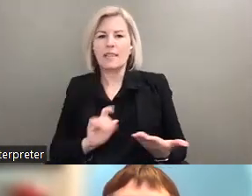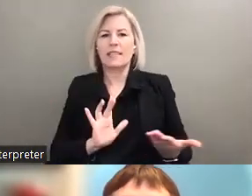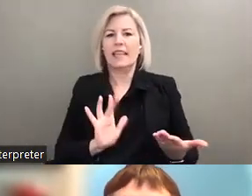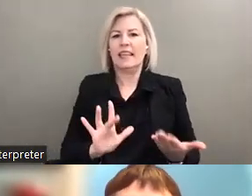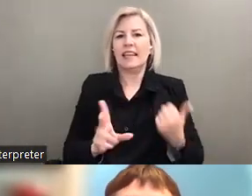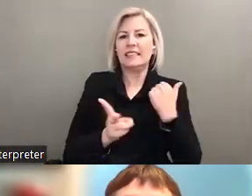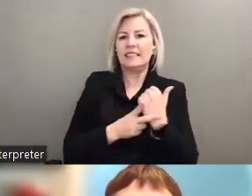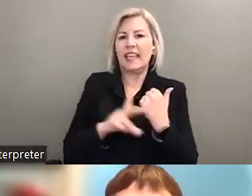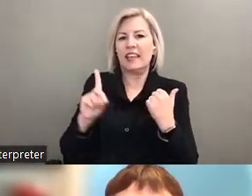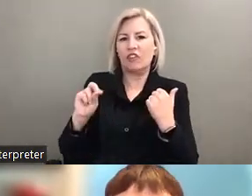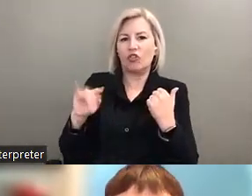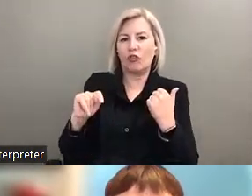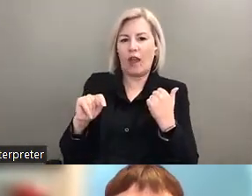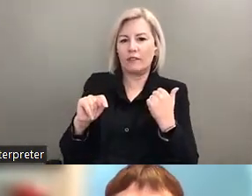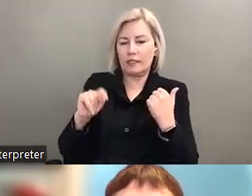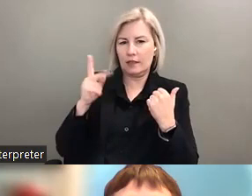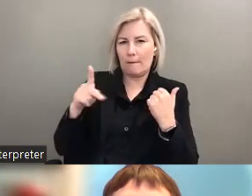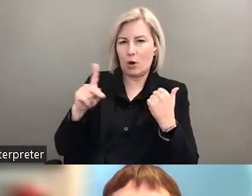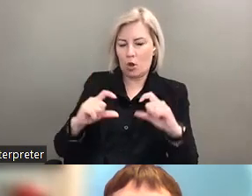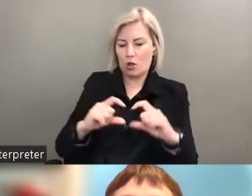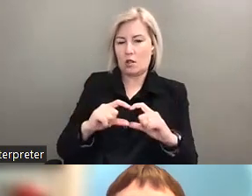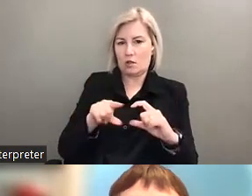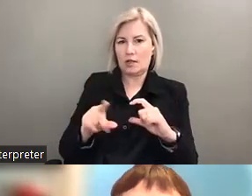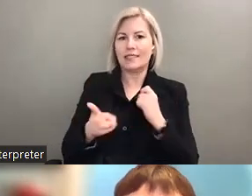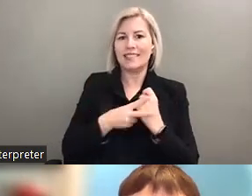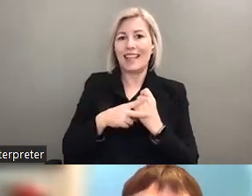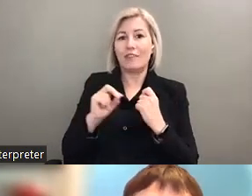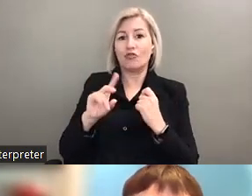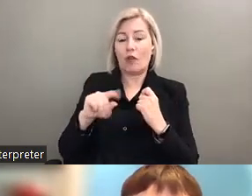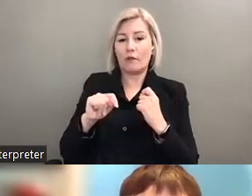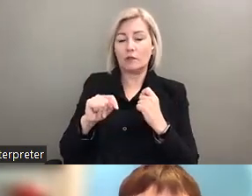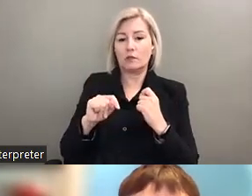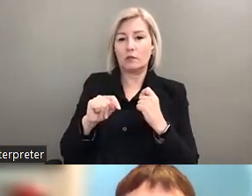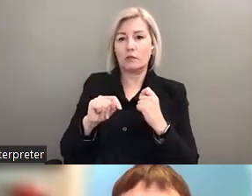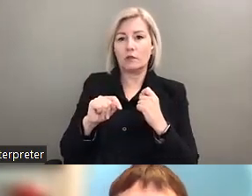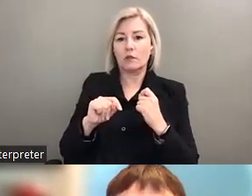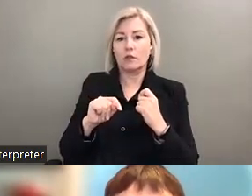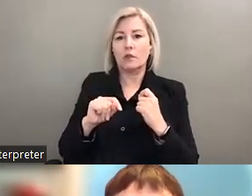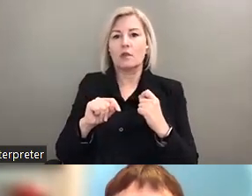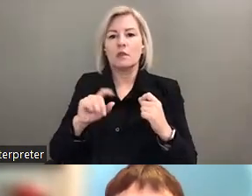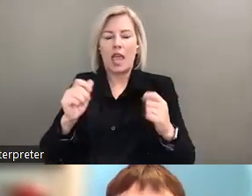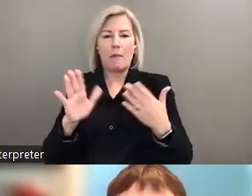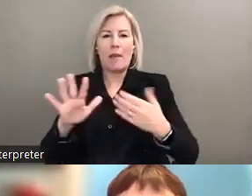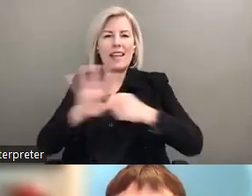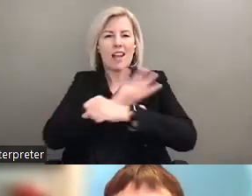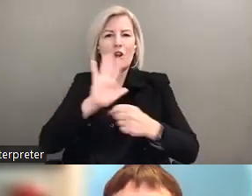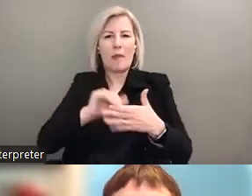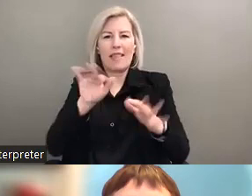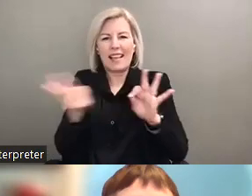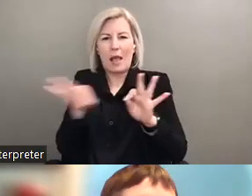which is a purple button at the bottom of the screen here. It may be covered by the auto captions if you're using them on your